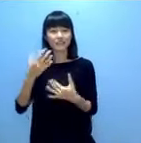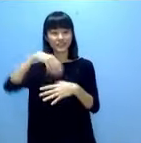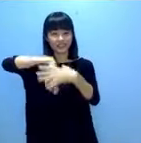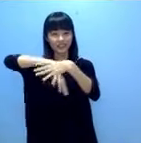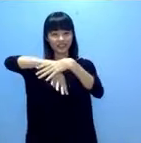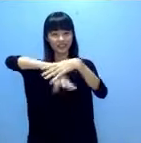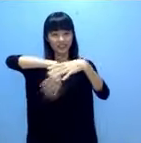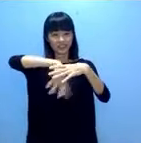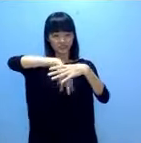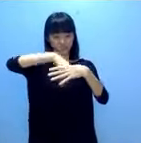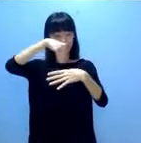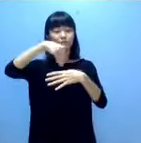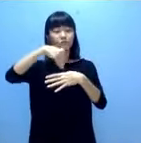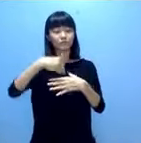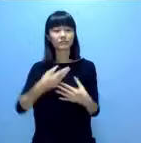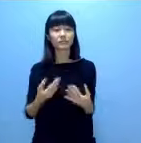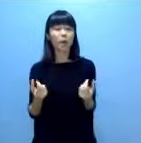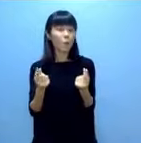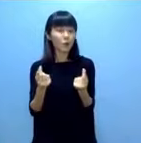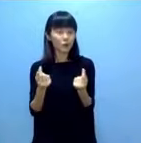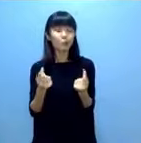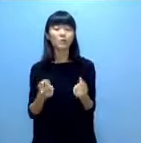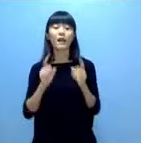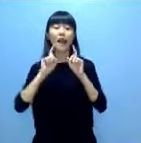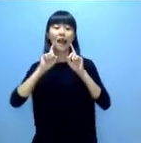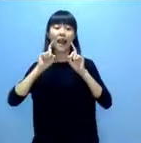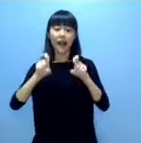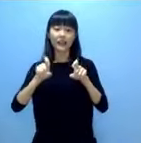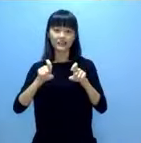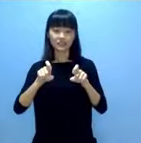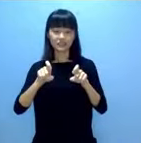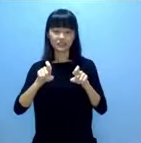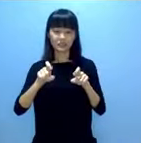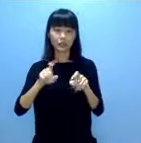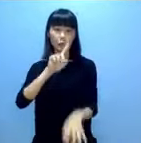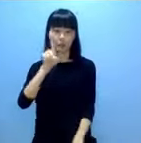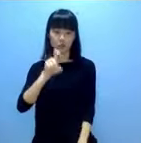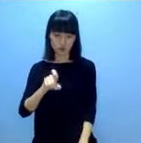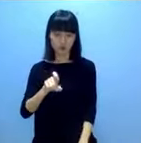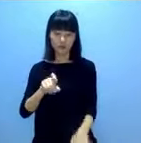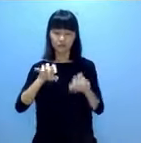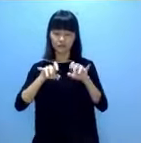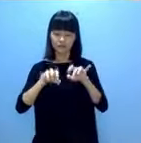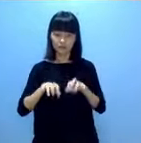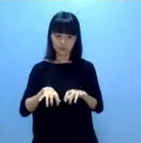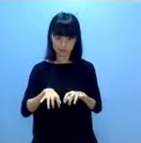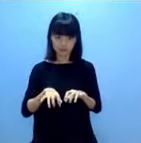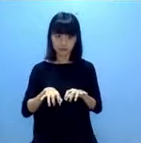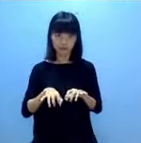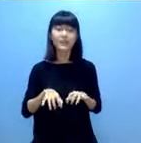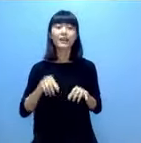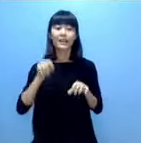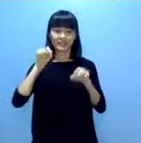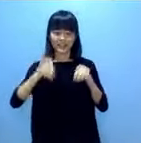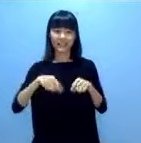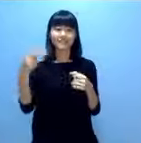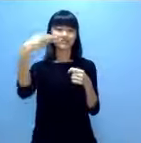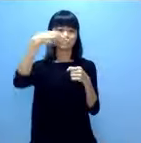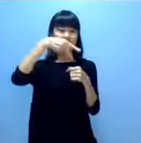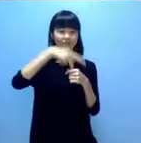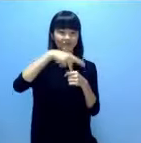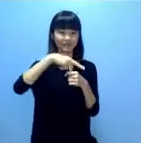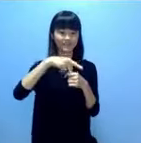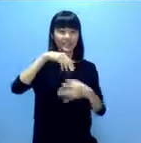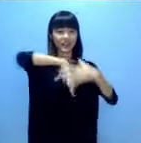is ask a question at any point in the show to our guest tonight. And of course, there's audience participation right at